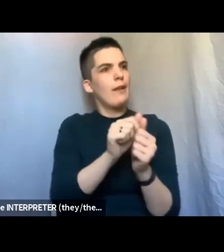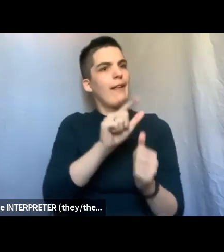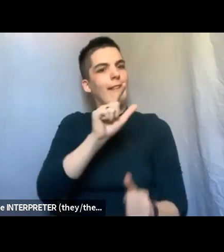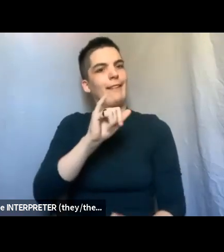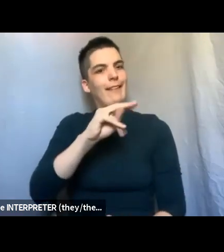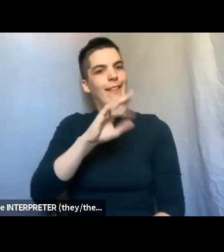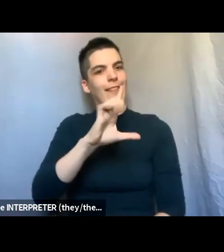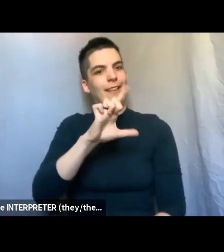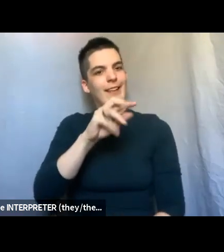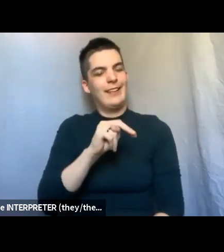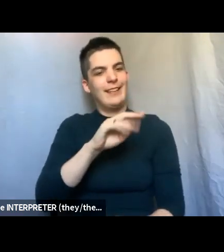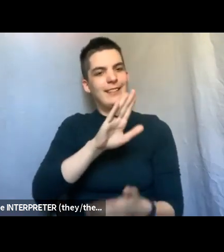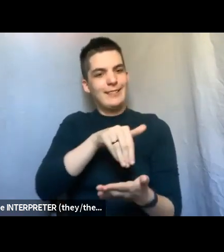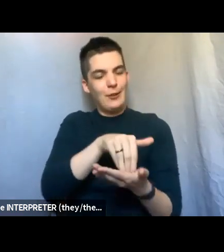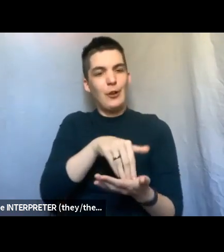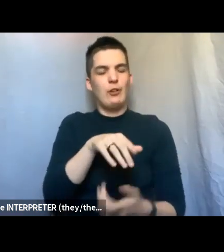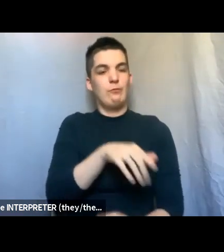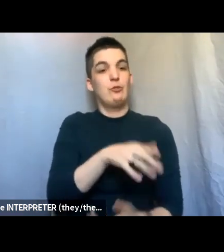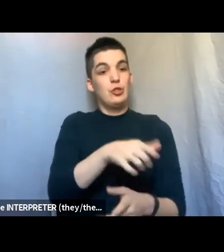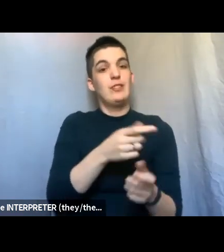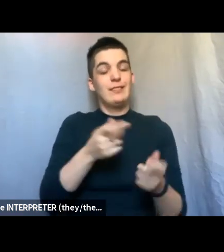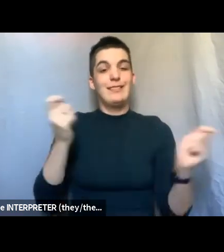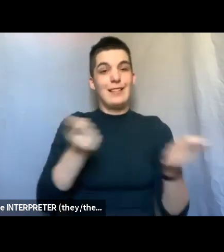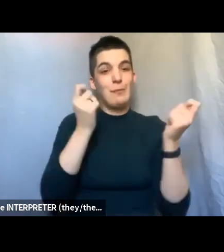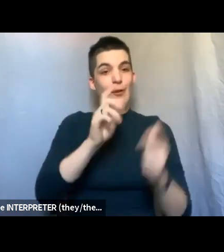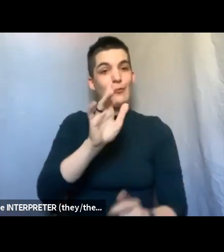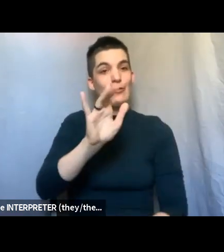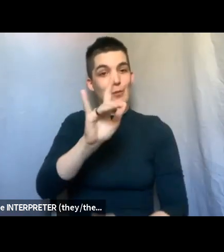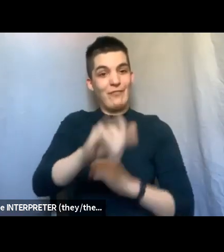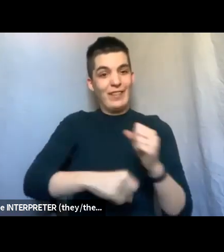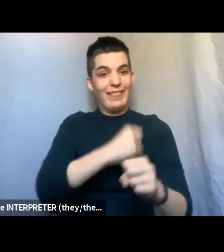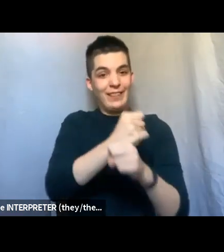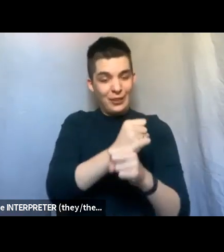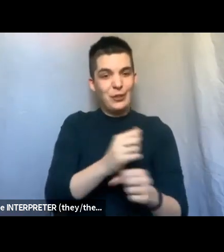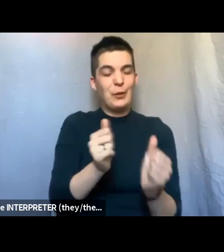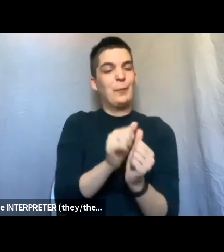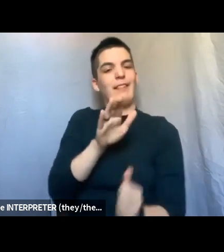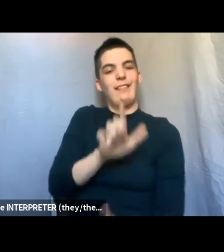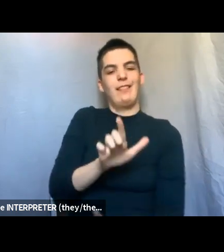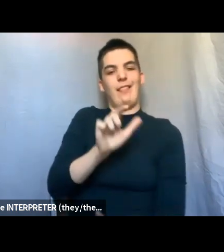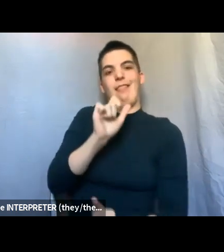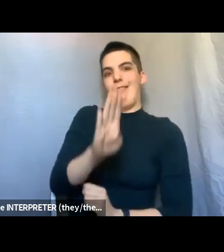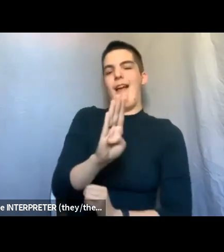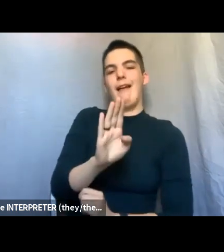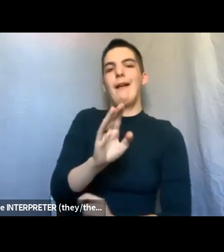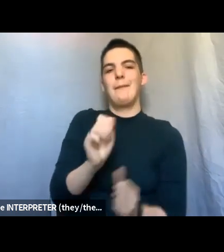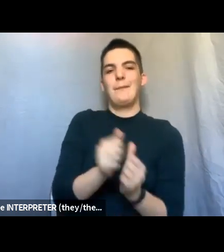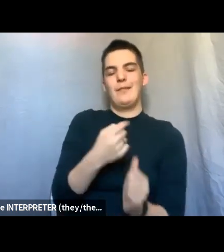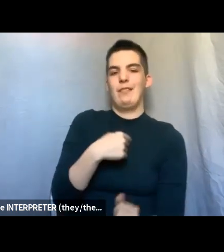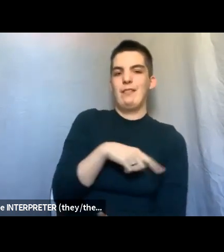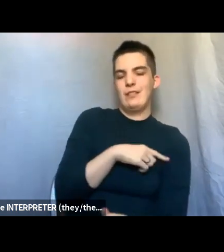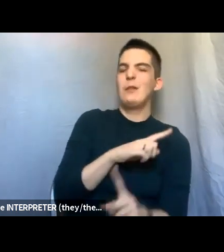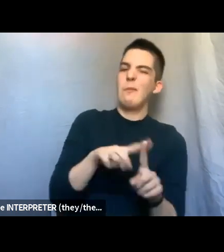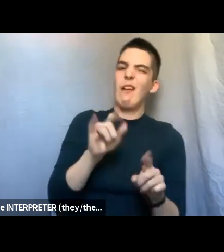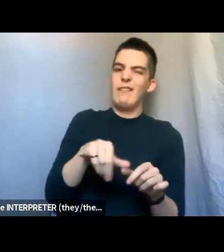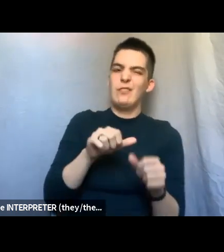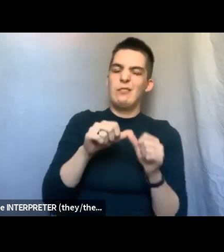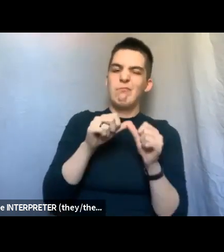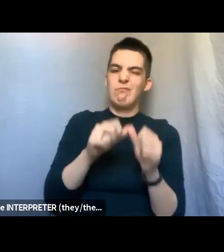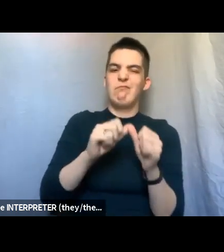forward. She was to celebrate her 25th anniversary of the lab. And of course, that had to be delayed because of the COVID